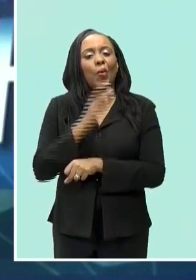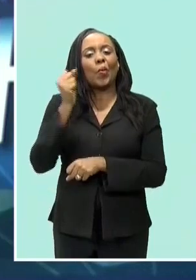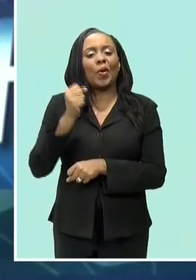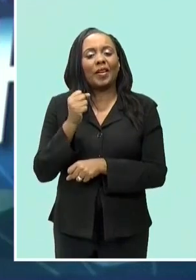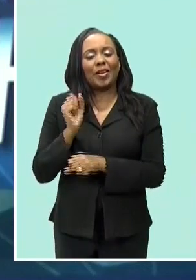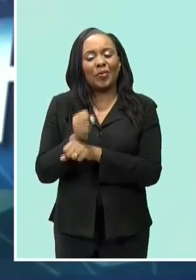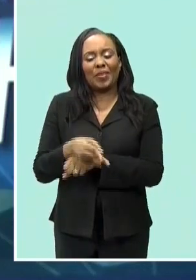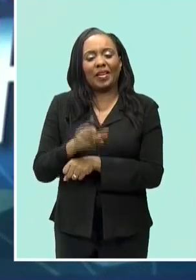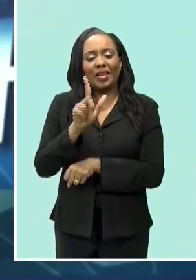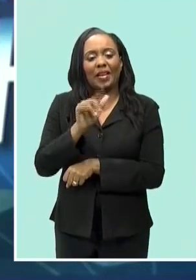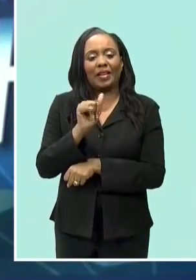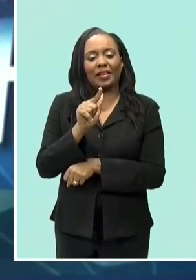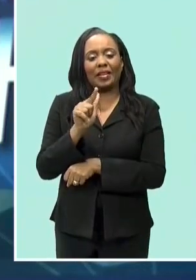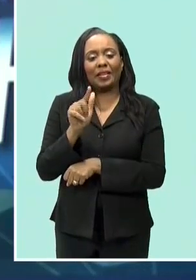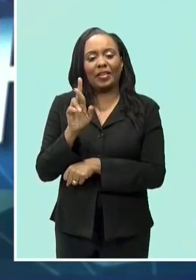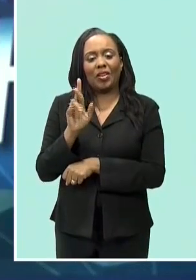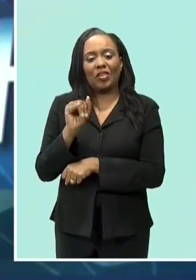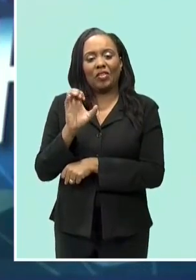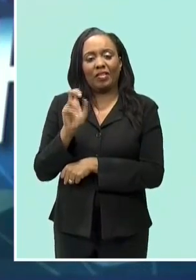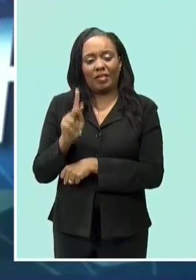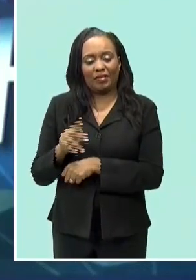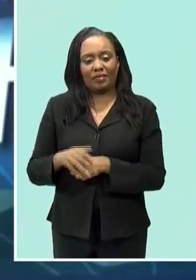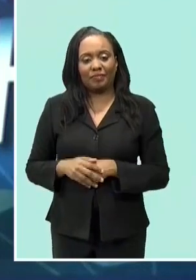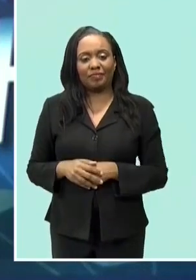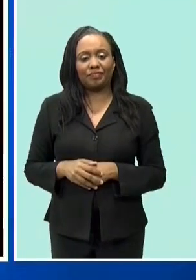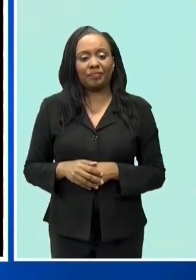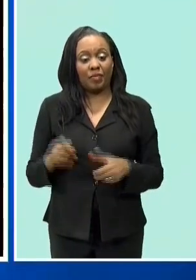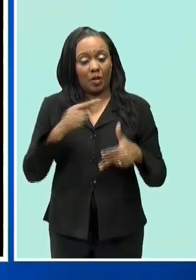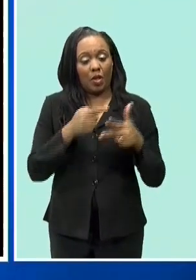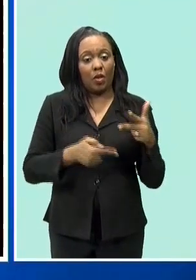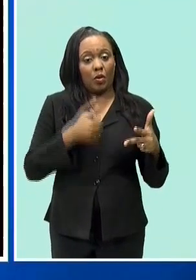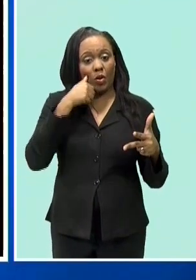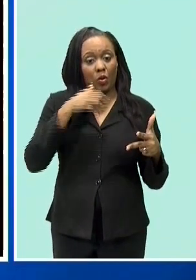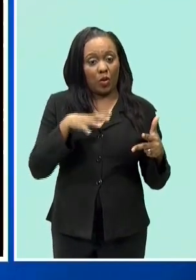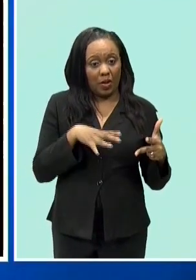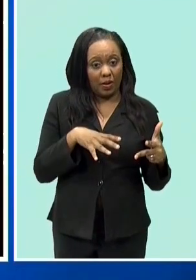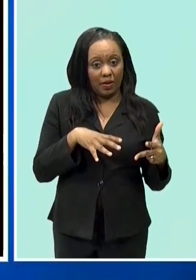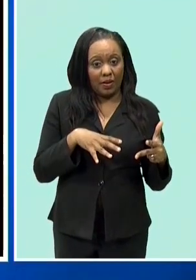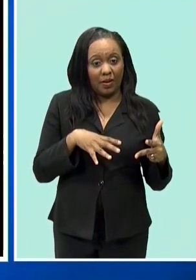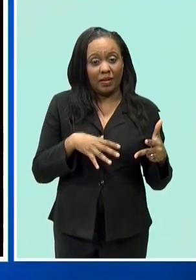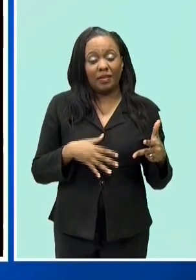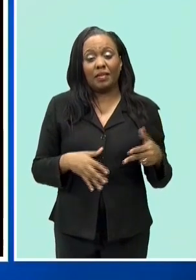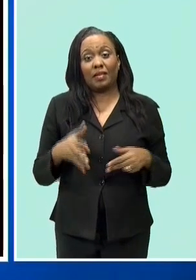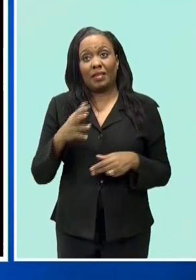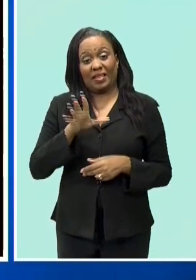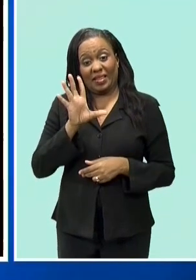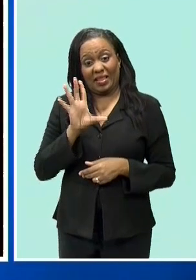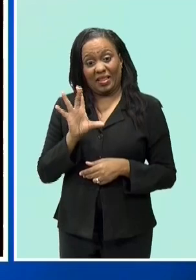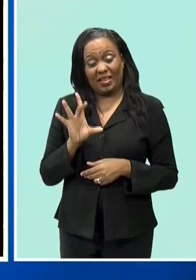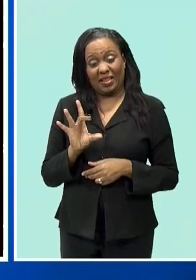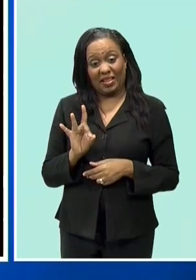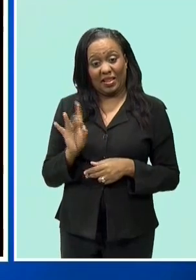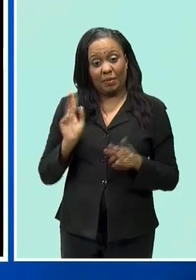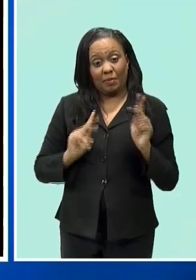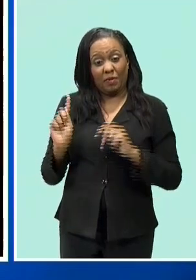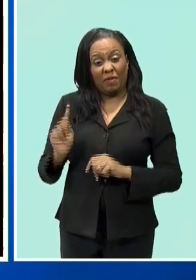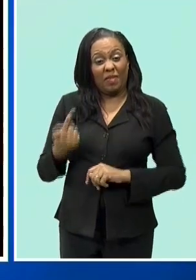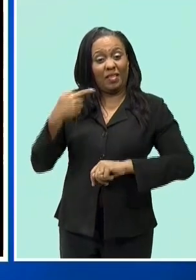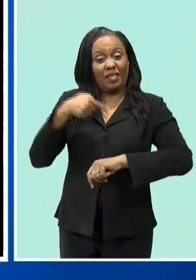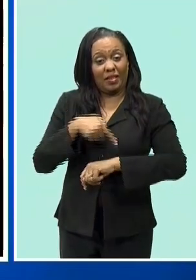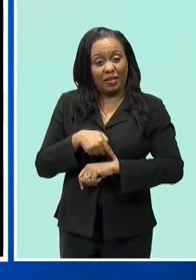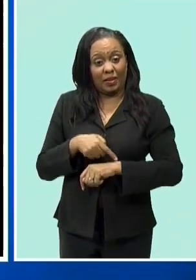the competition will be the biggest ever. Now, 3 women and an unprecedented 8 first-timers are also in that